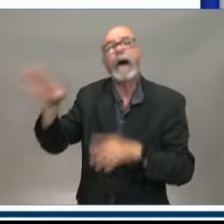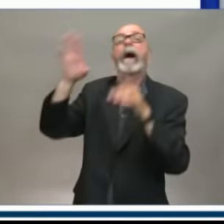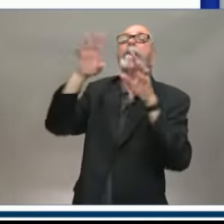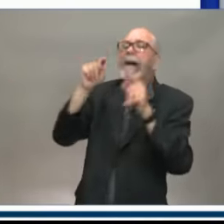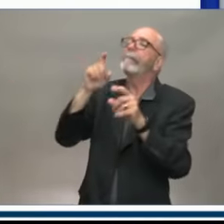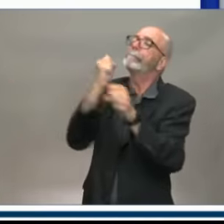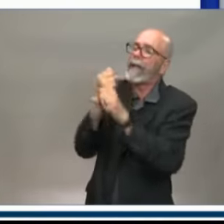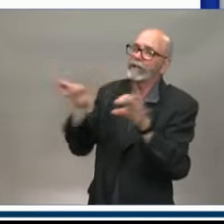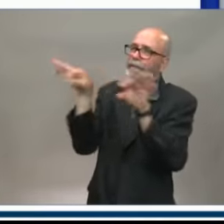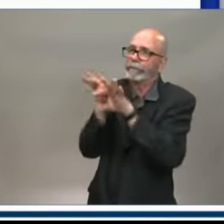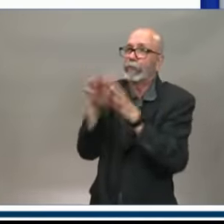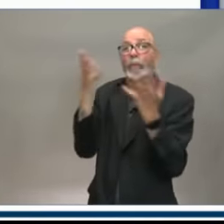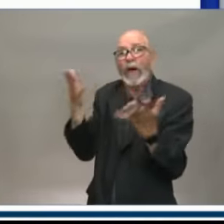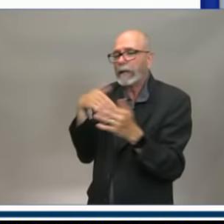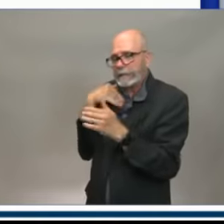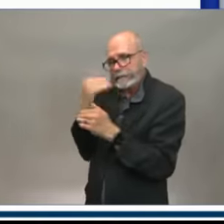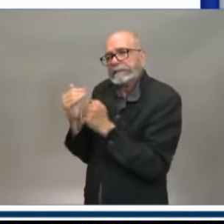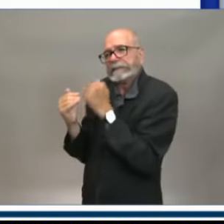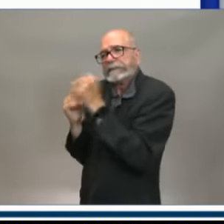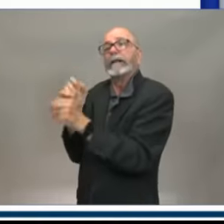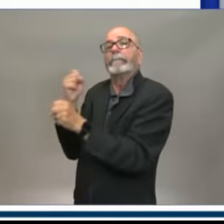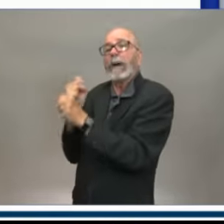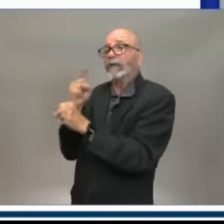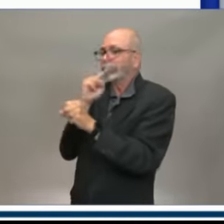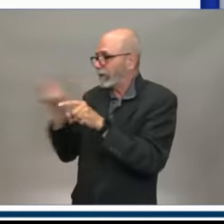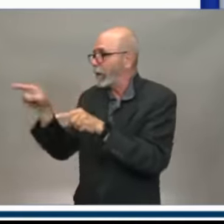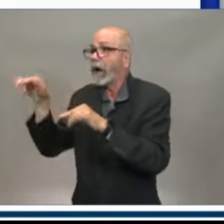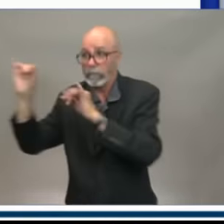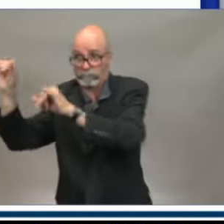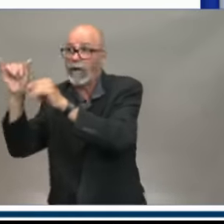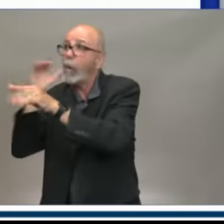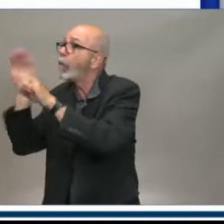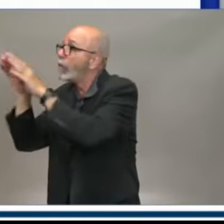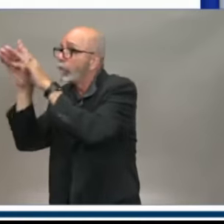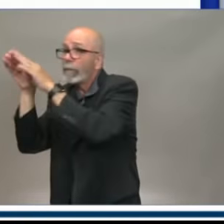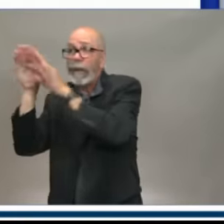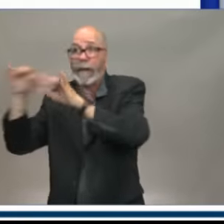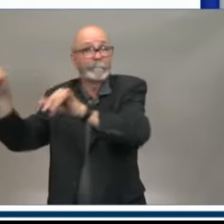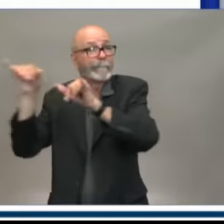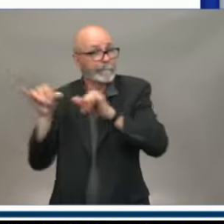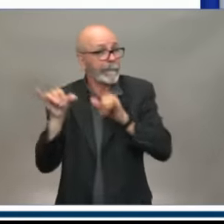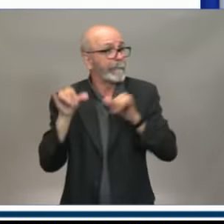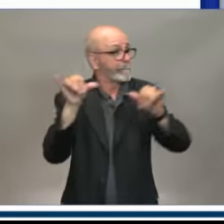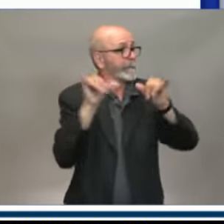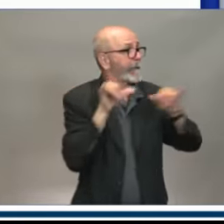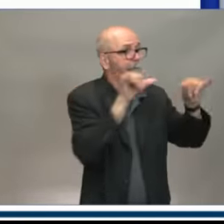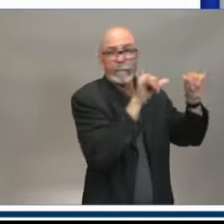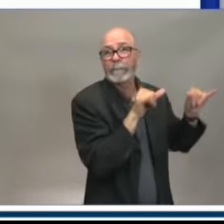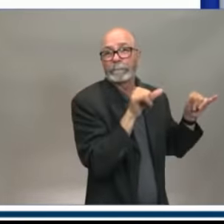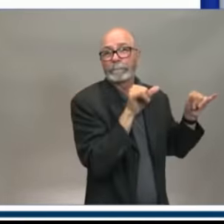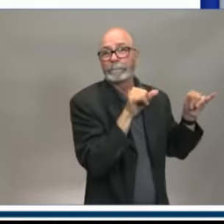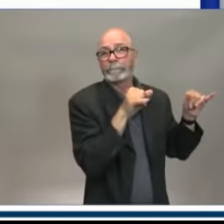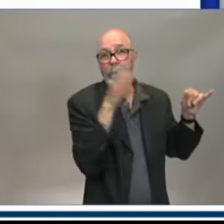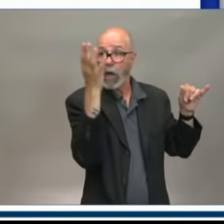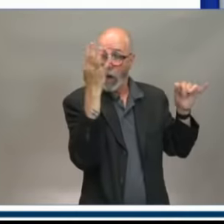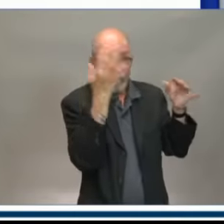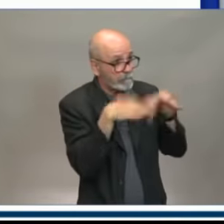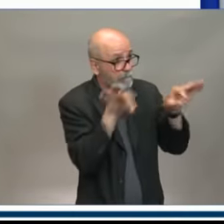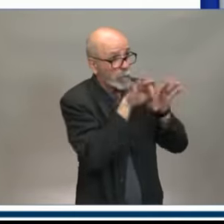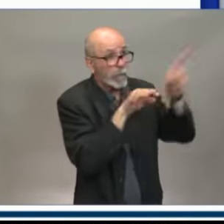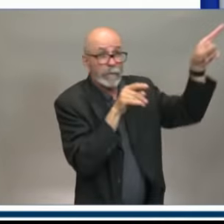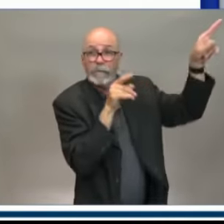some of you behind, as others will be allowed to open. We will welcome this economy and open it due to public health protocols at the same